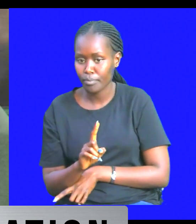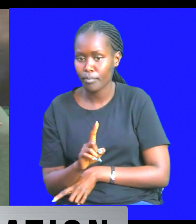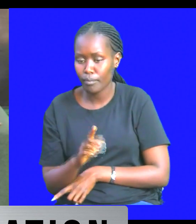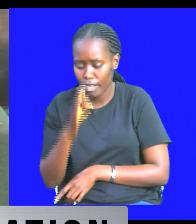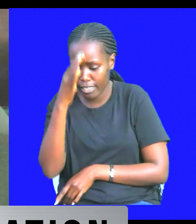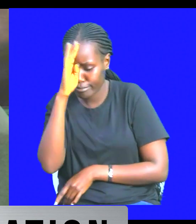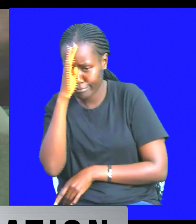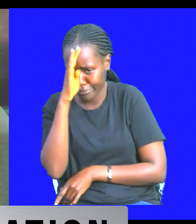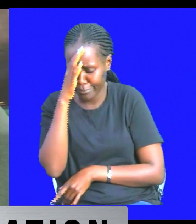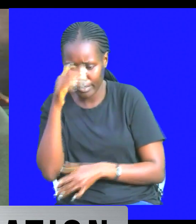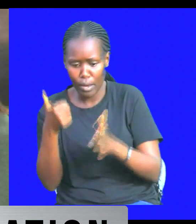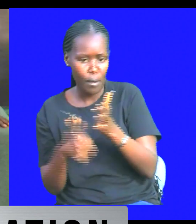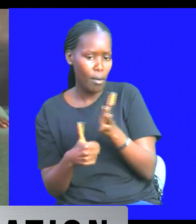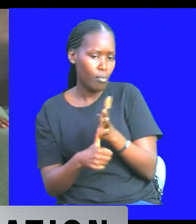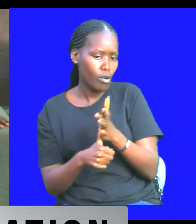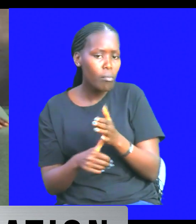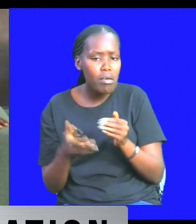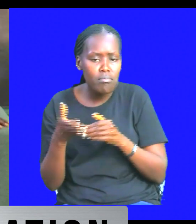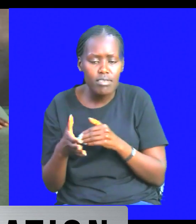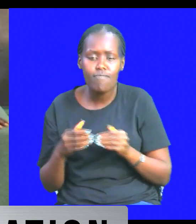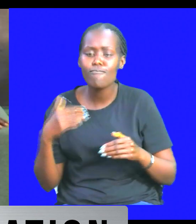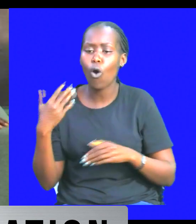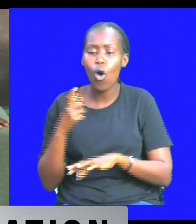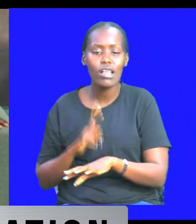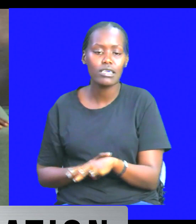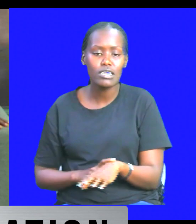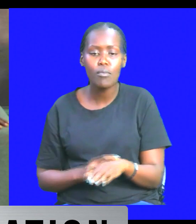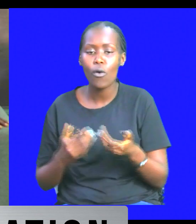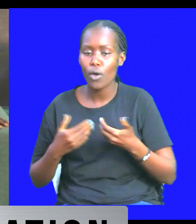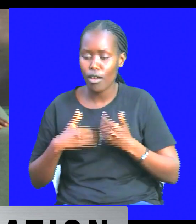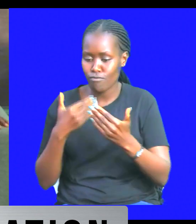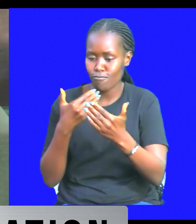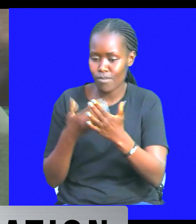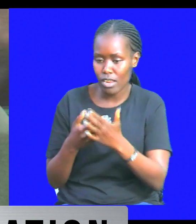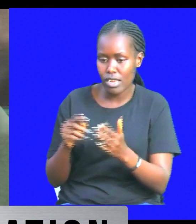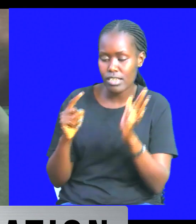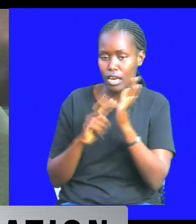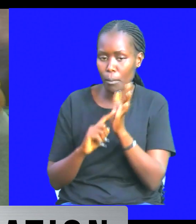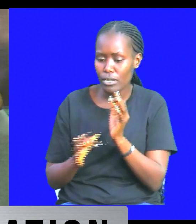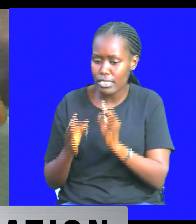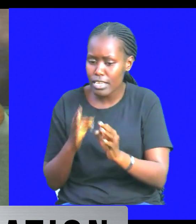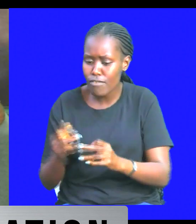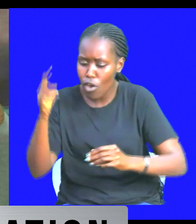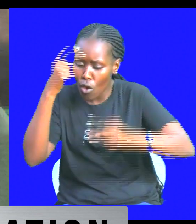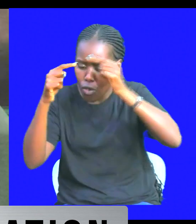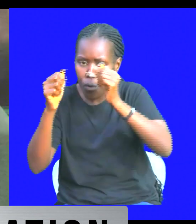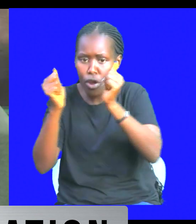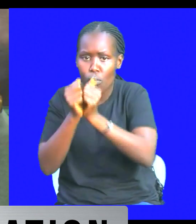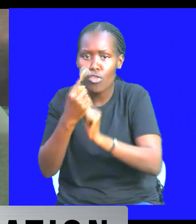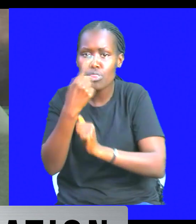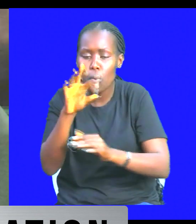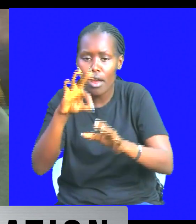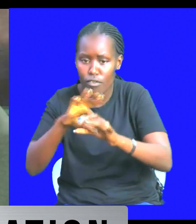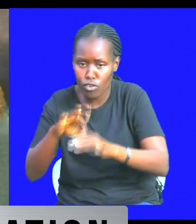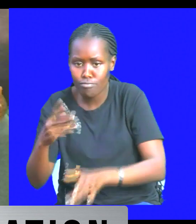doubt that problems are always rising every time. Yes. So we have to reach a point, Jonah, that if you win by one vote, it will be seen